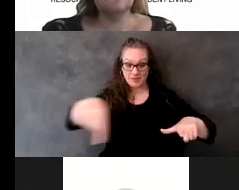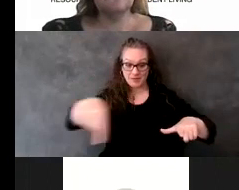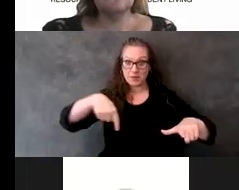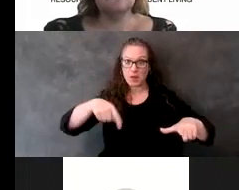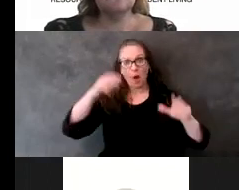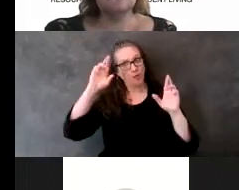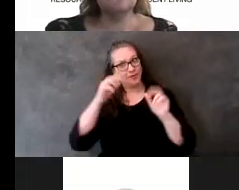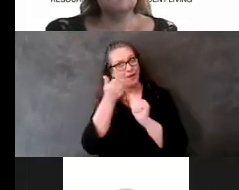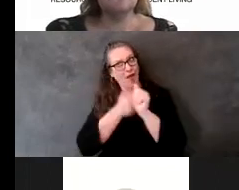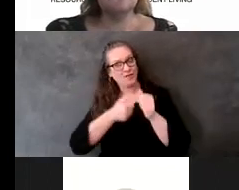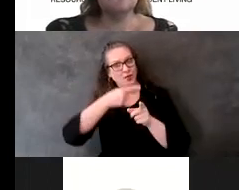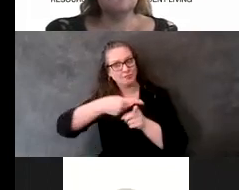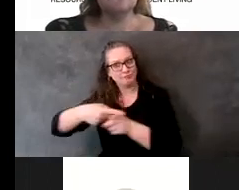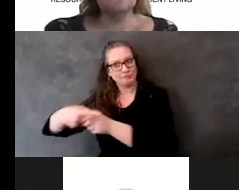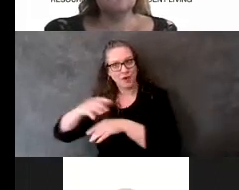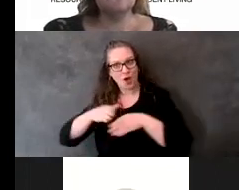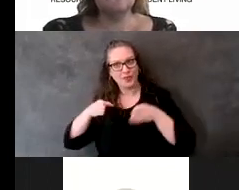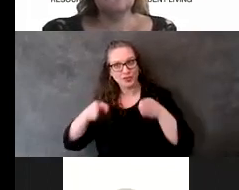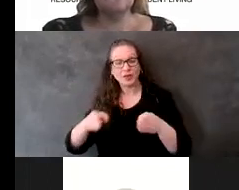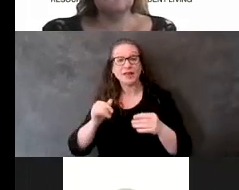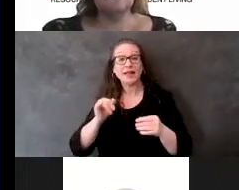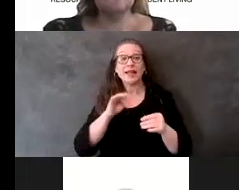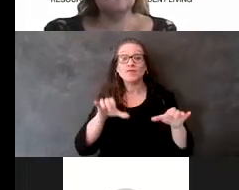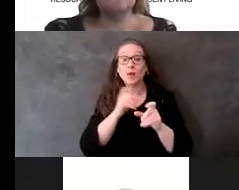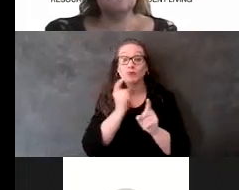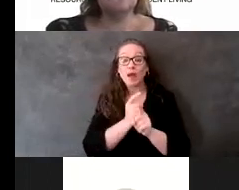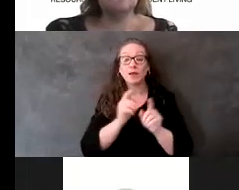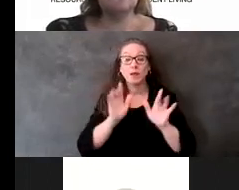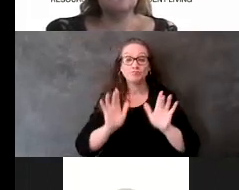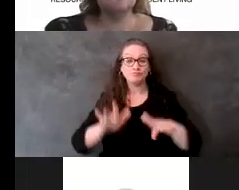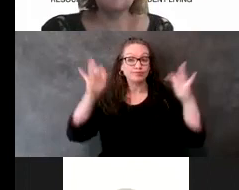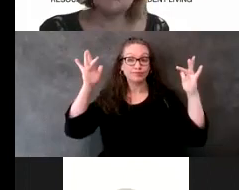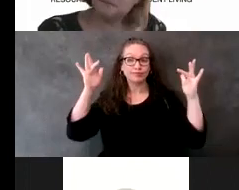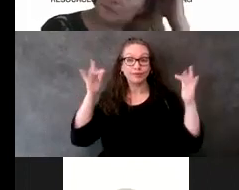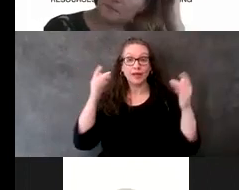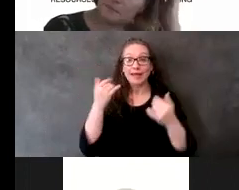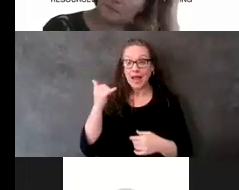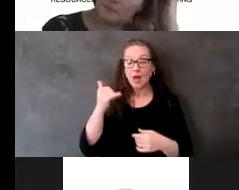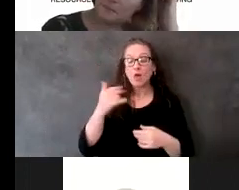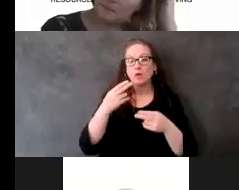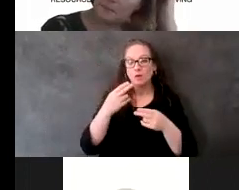If they're doing it right, these tiles are bright yellow. That color is known as federal yellow, and it was selected because it has the